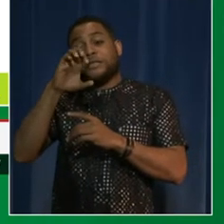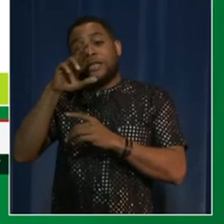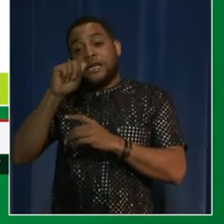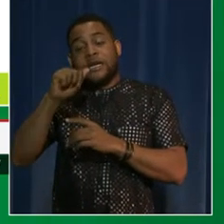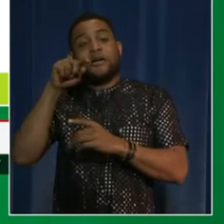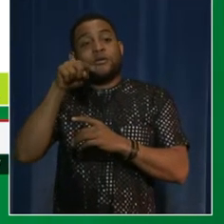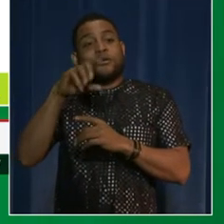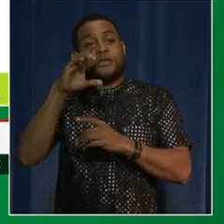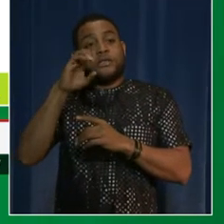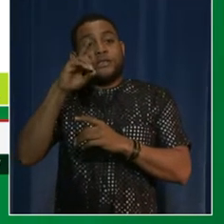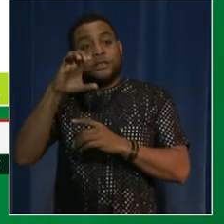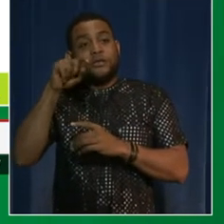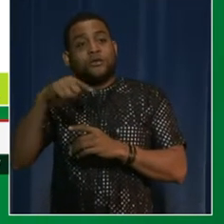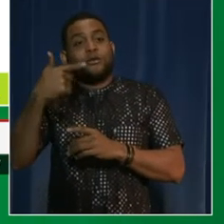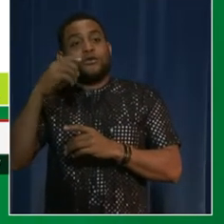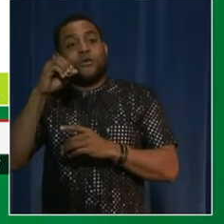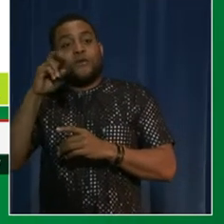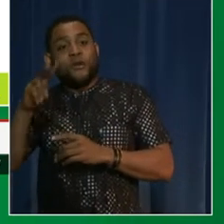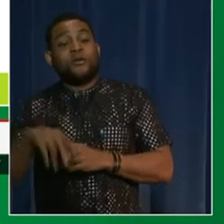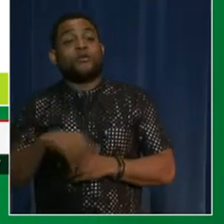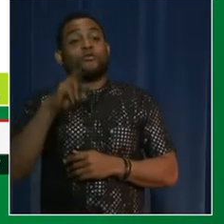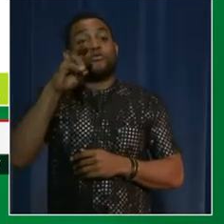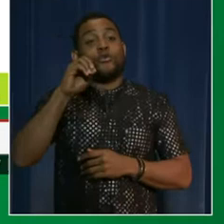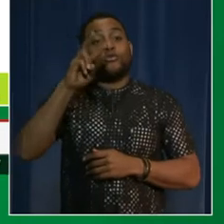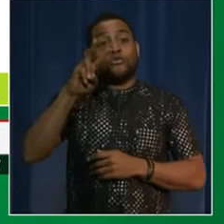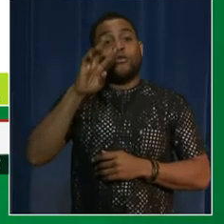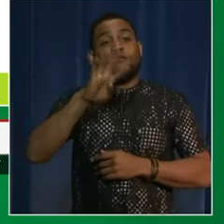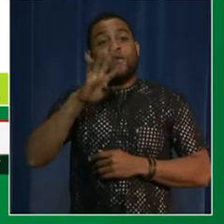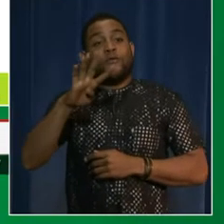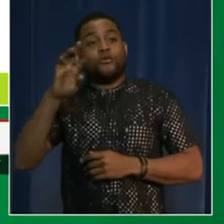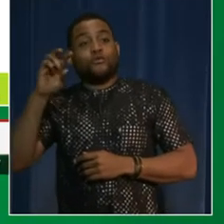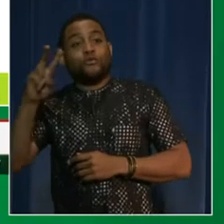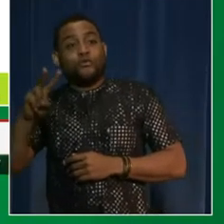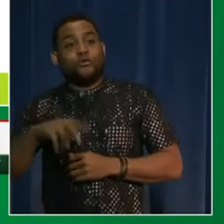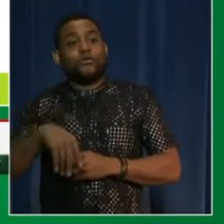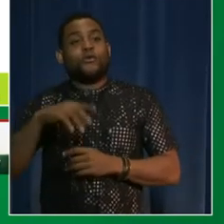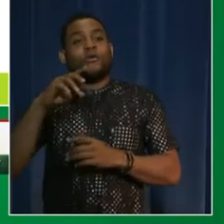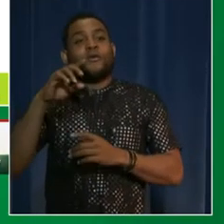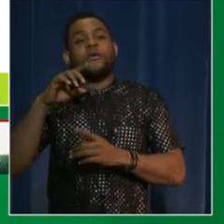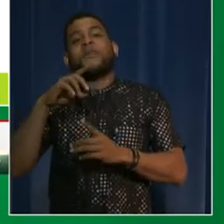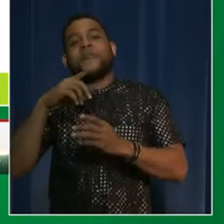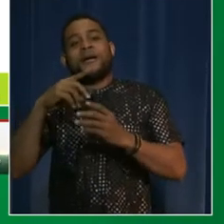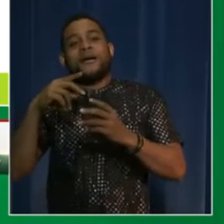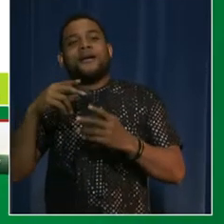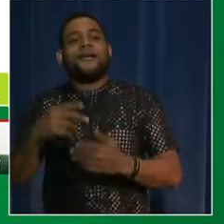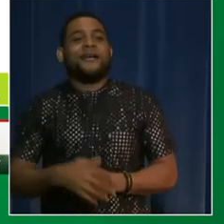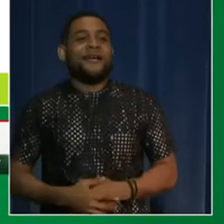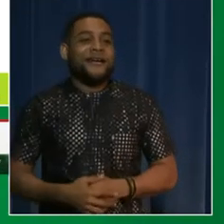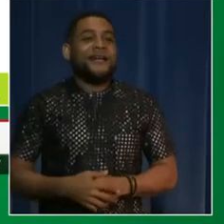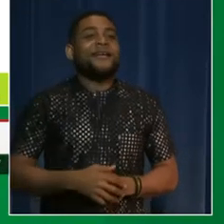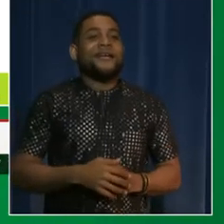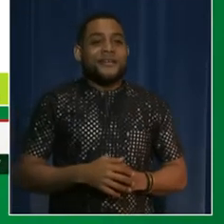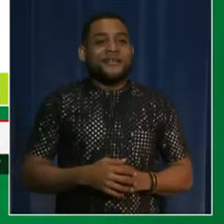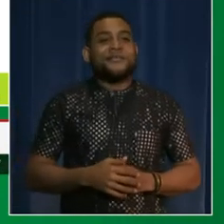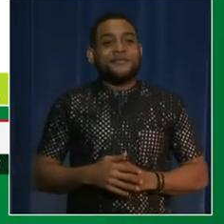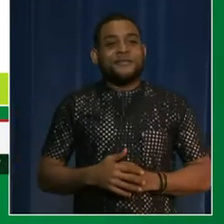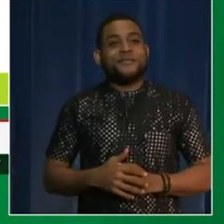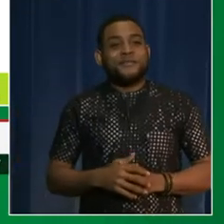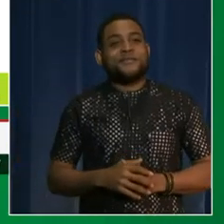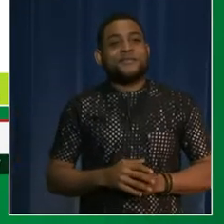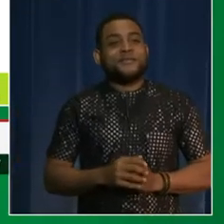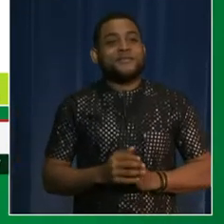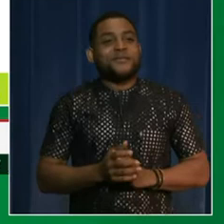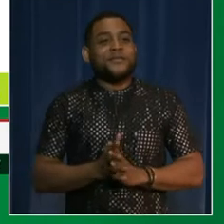202-442-4400, we will get back to you within 3 business days. Next, please. All right, customer inquiries are responded to within 3